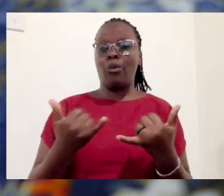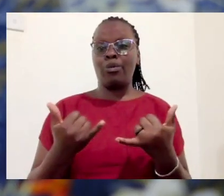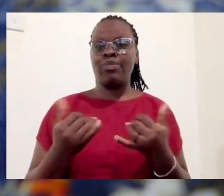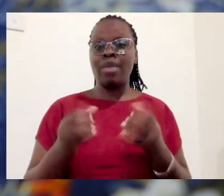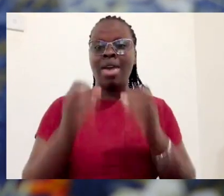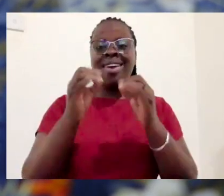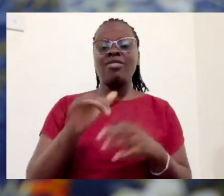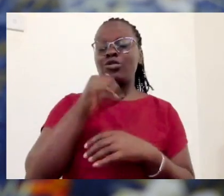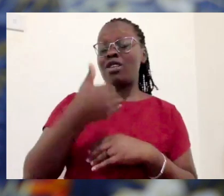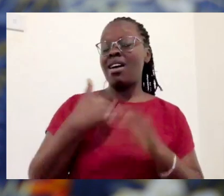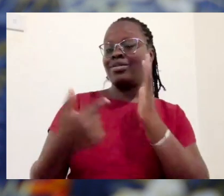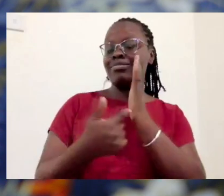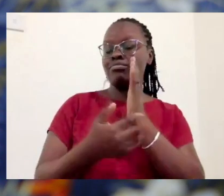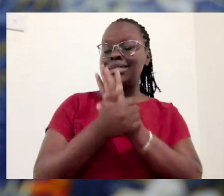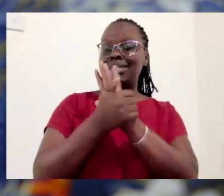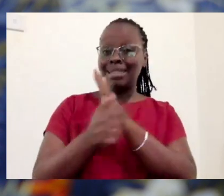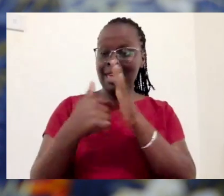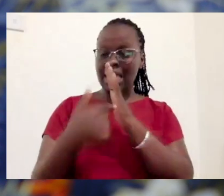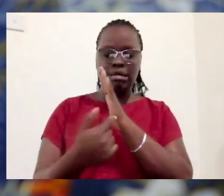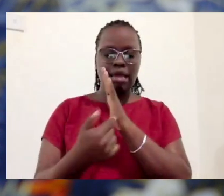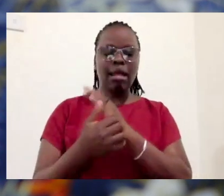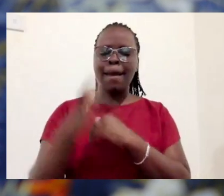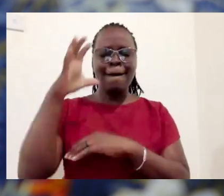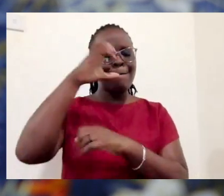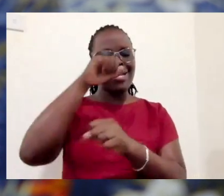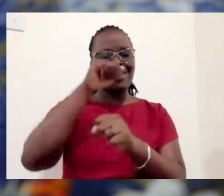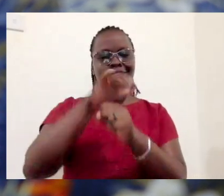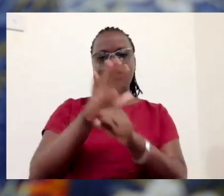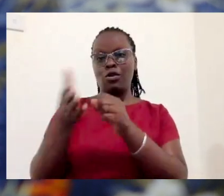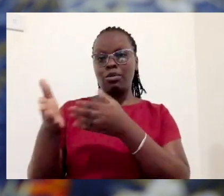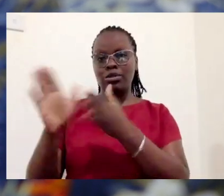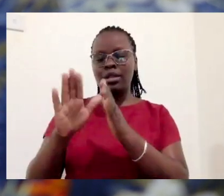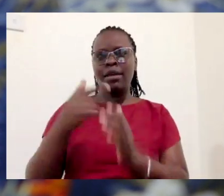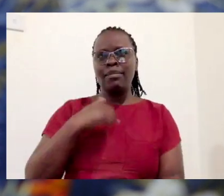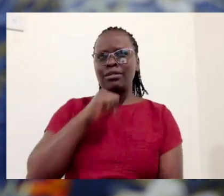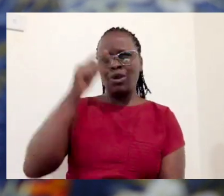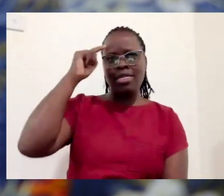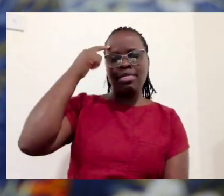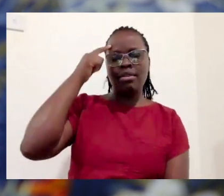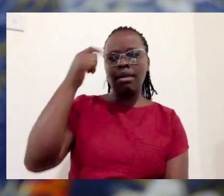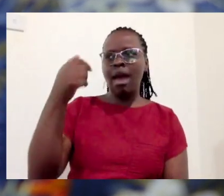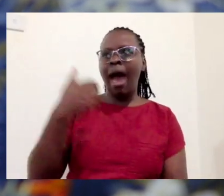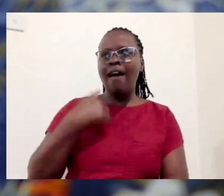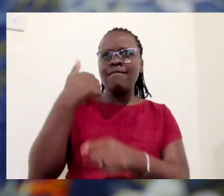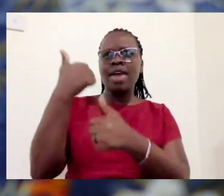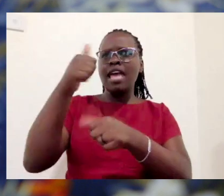Right now, if you do not have skills in technology, then you're missing out on a lot of things, because I don't think there's any sector that does